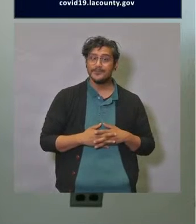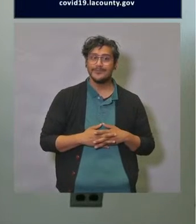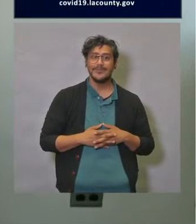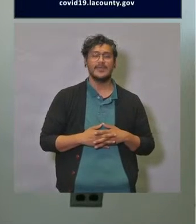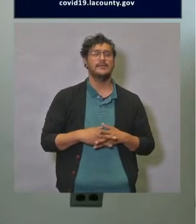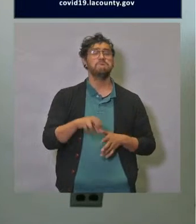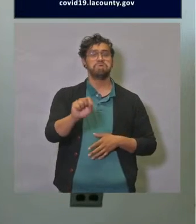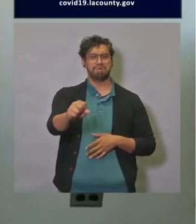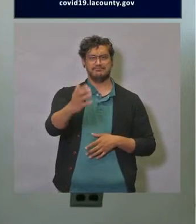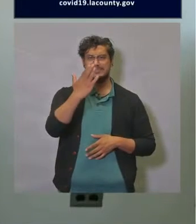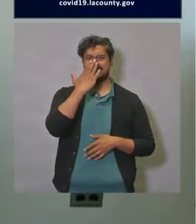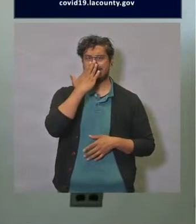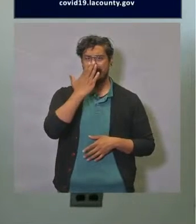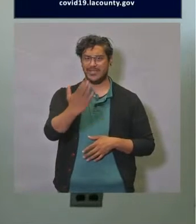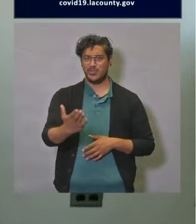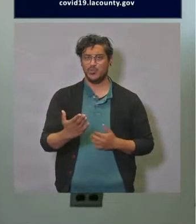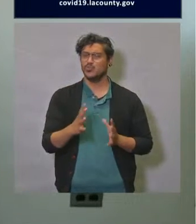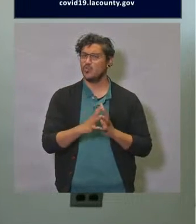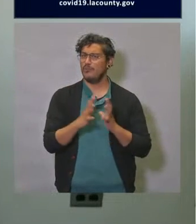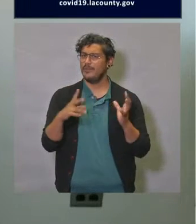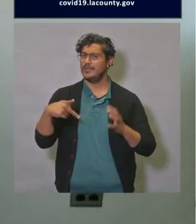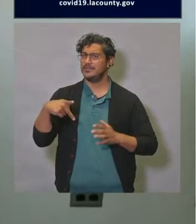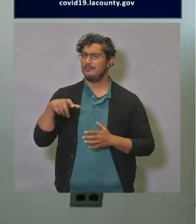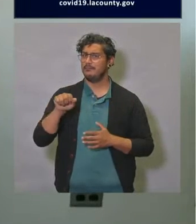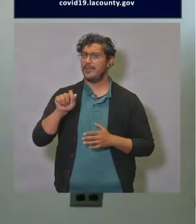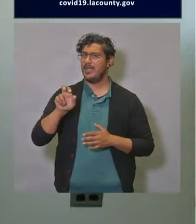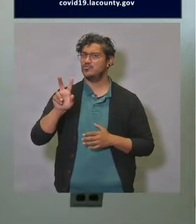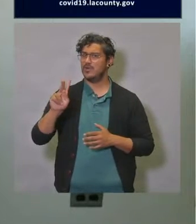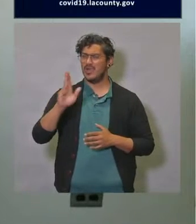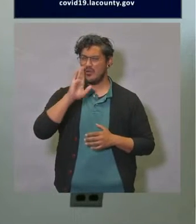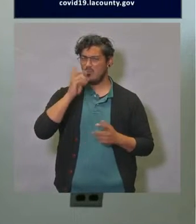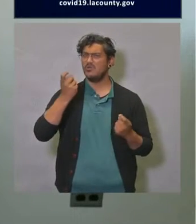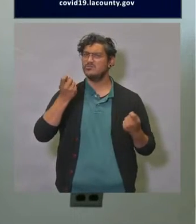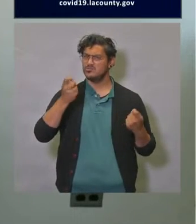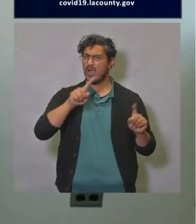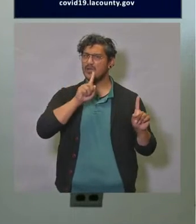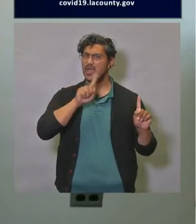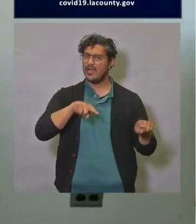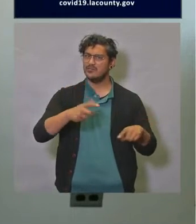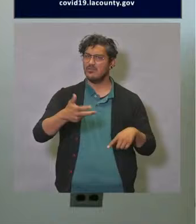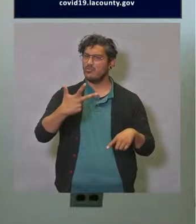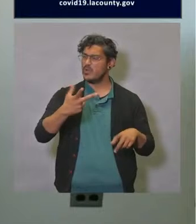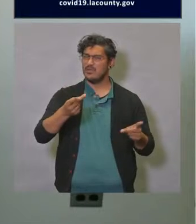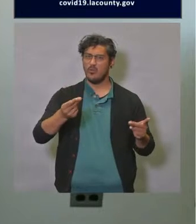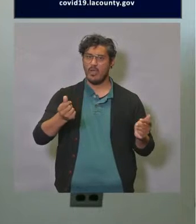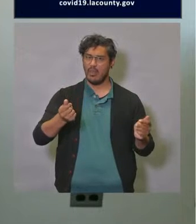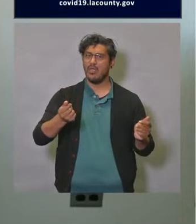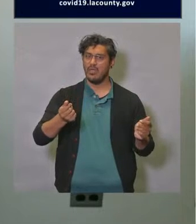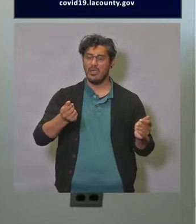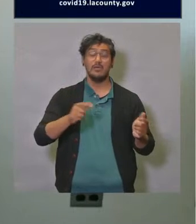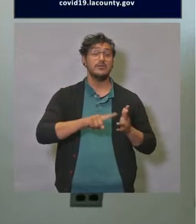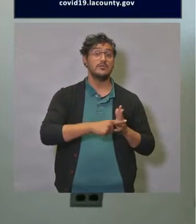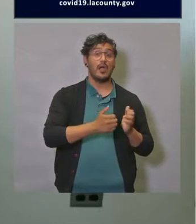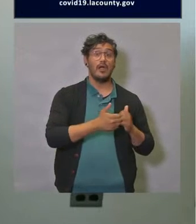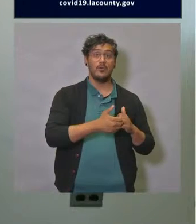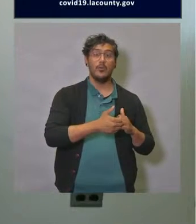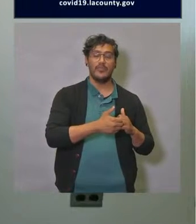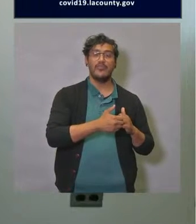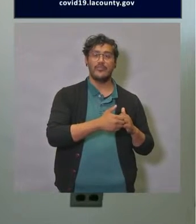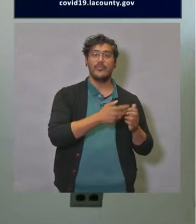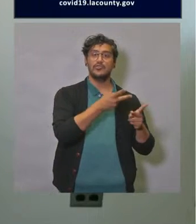Yeah, thanks so much, Patrick. And let me try to get to all 3 quickly. I'll just start with vaccine